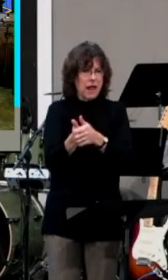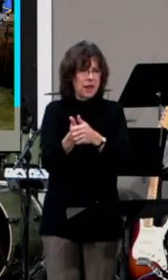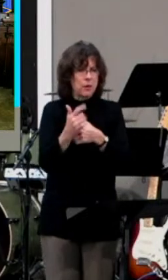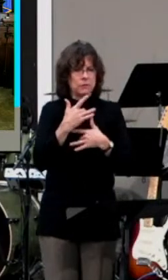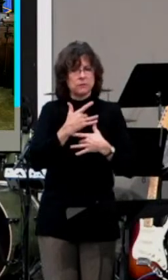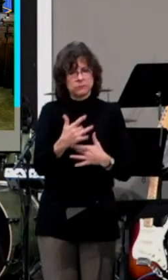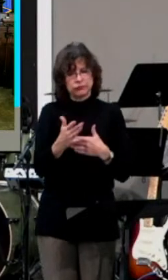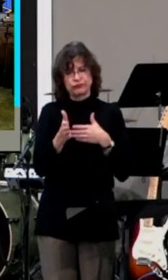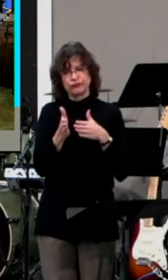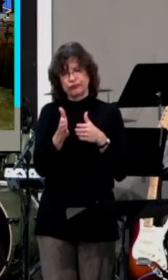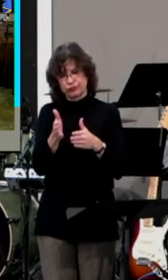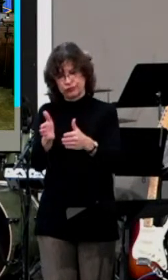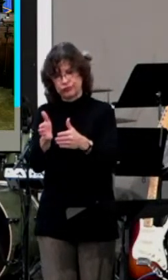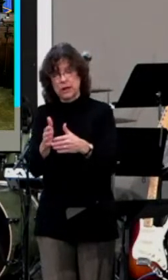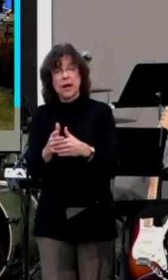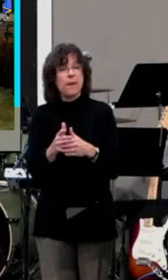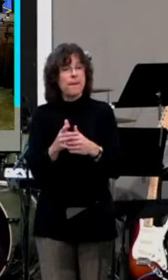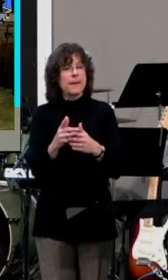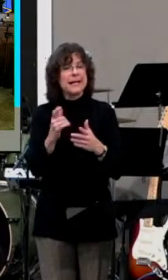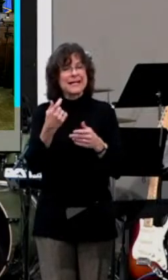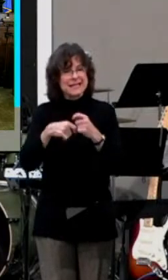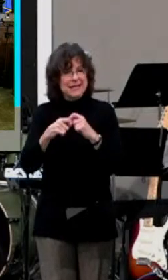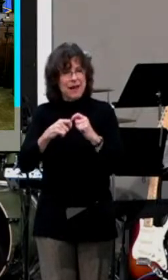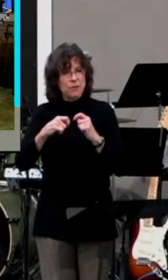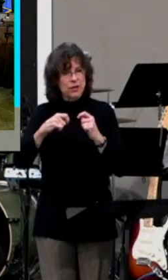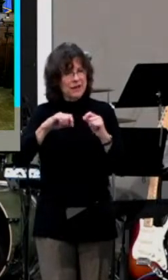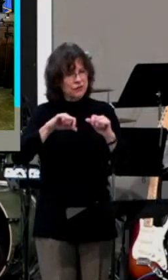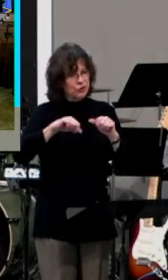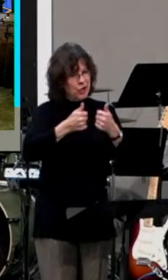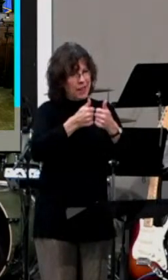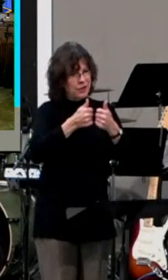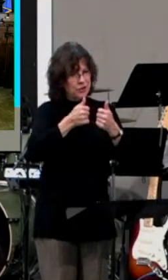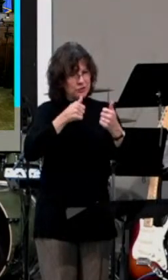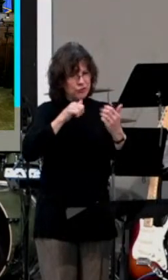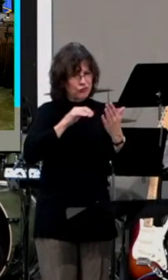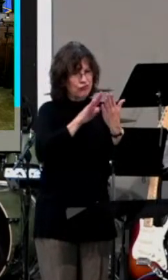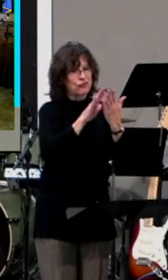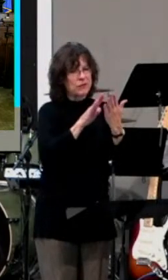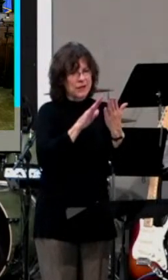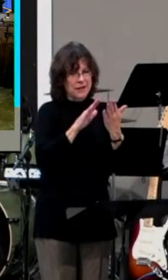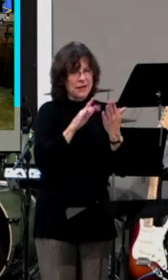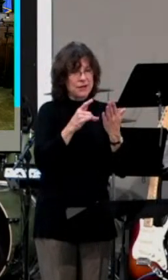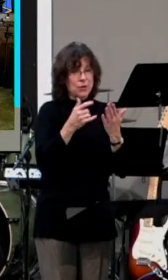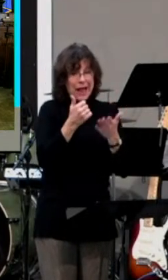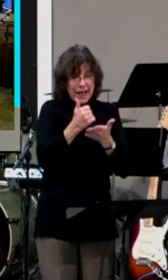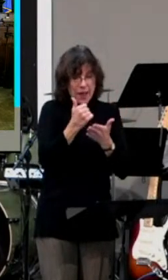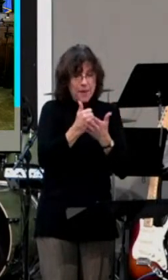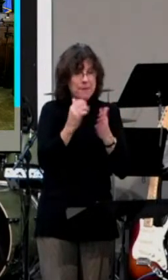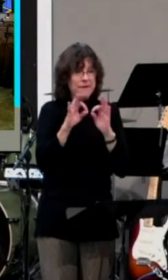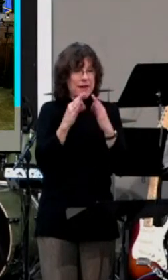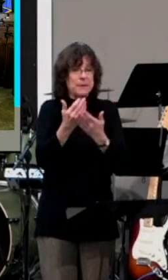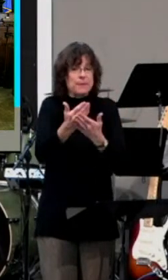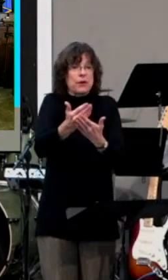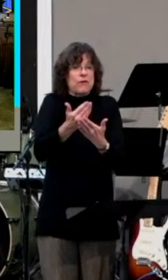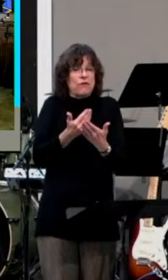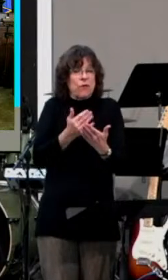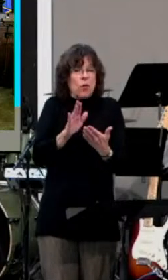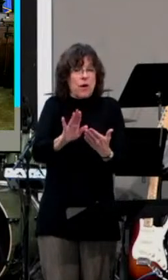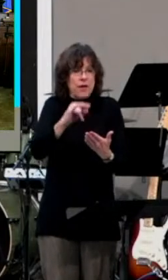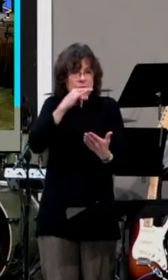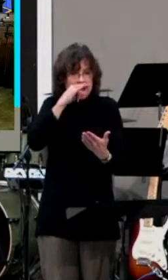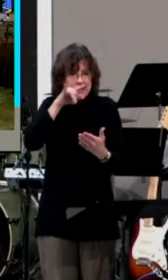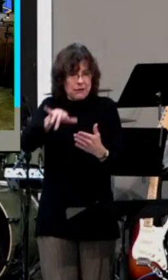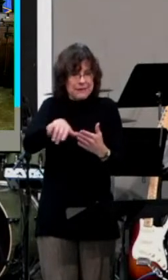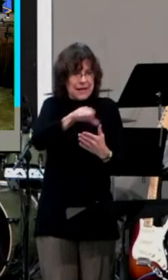spectrum. Swimming upstream is trying to help families before their kids get involved with foster care. We work